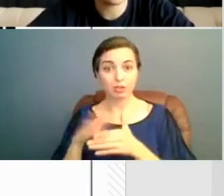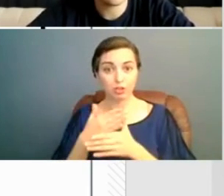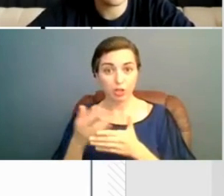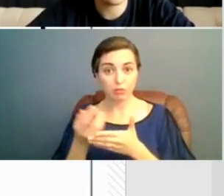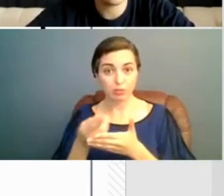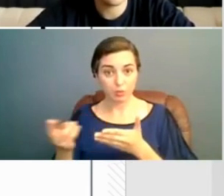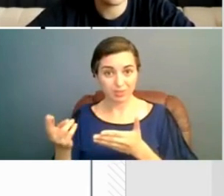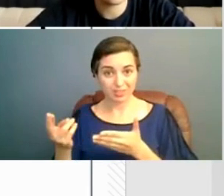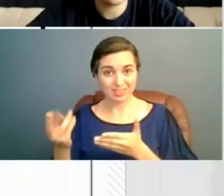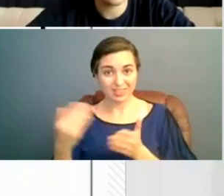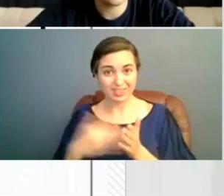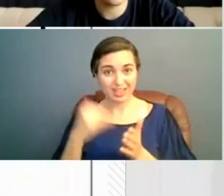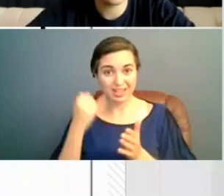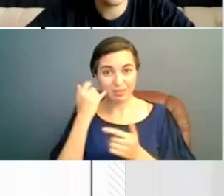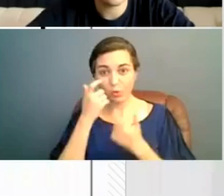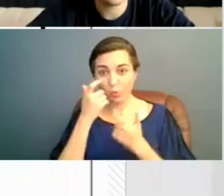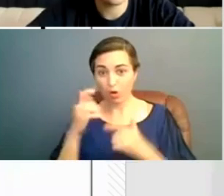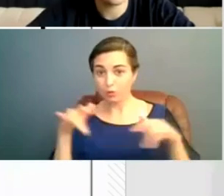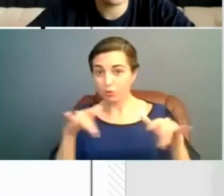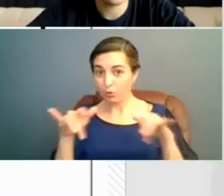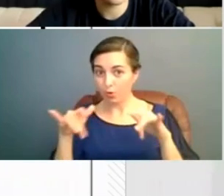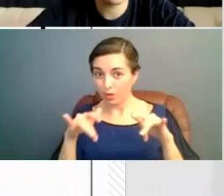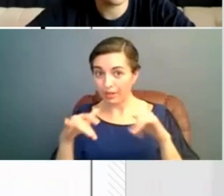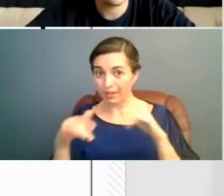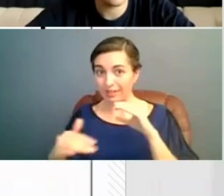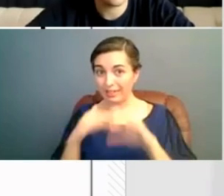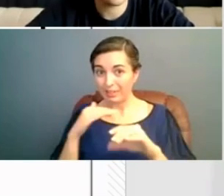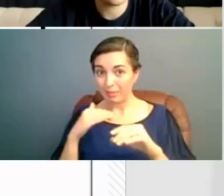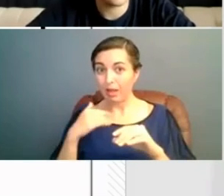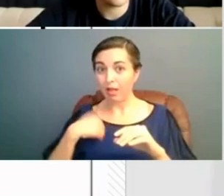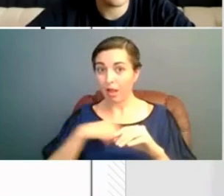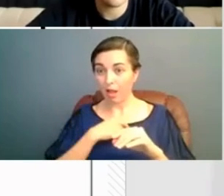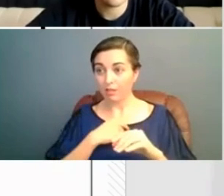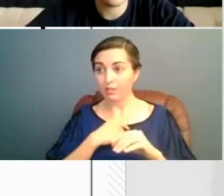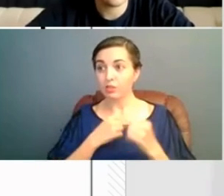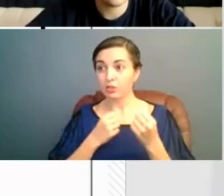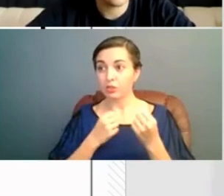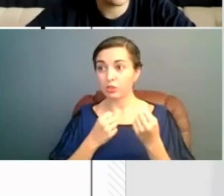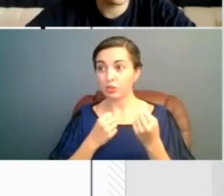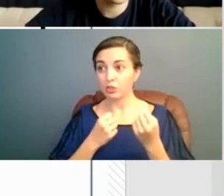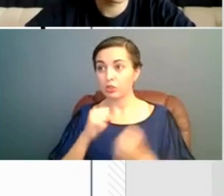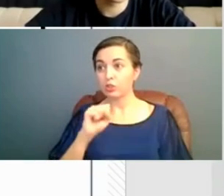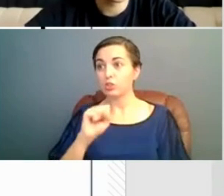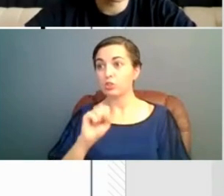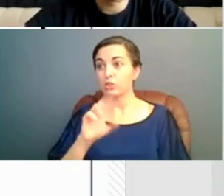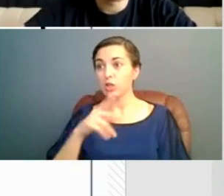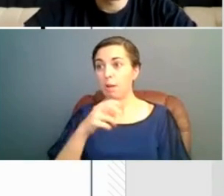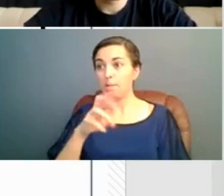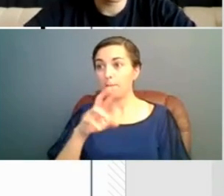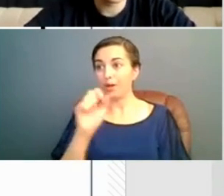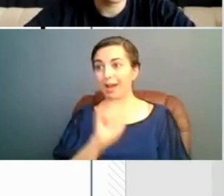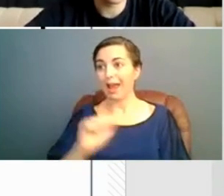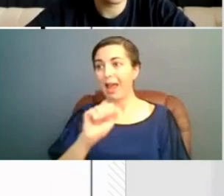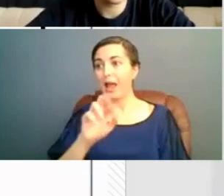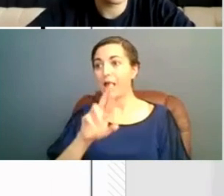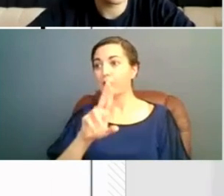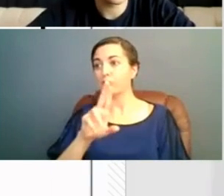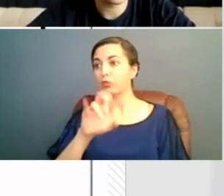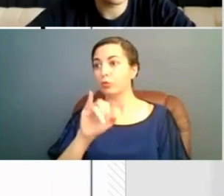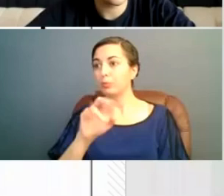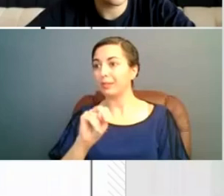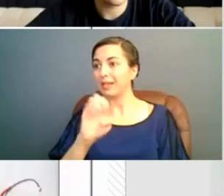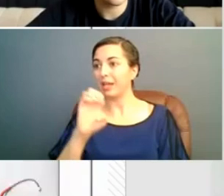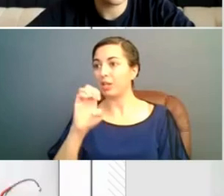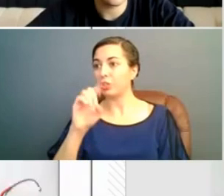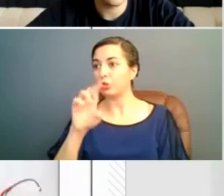if you are watching this on a recording, email us support@rubineducation.com with that subject line, and we'll pass it along that